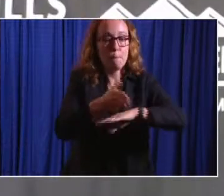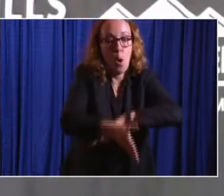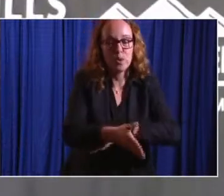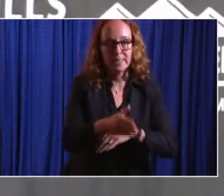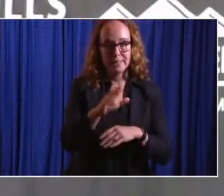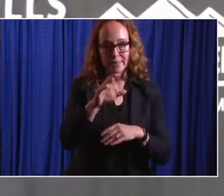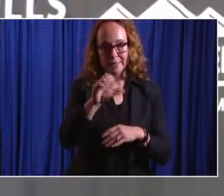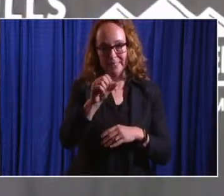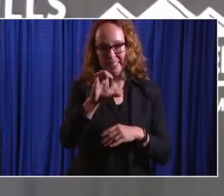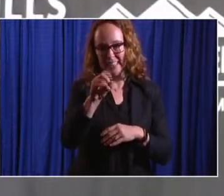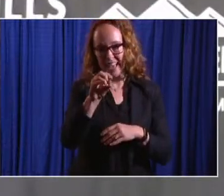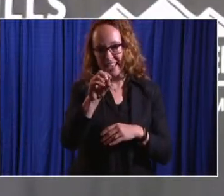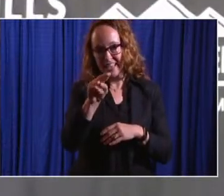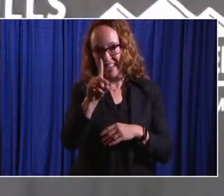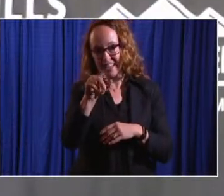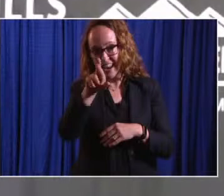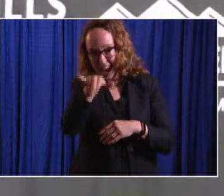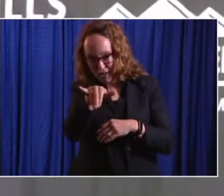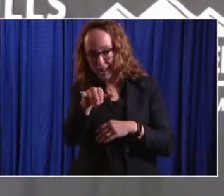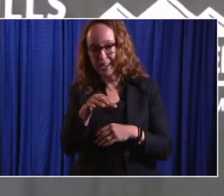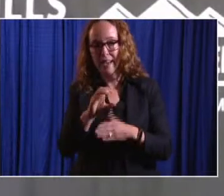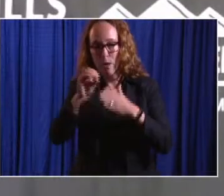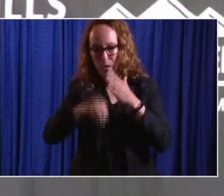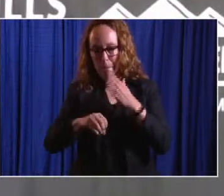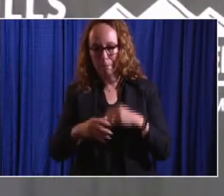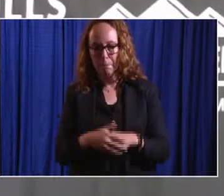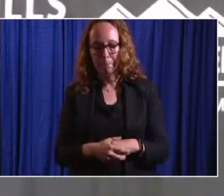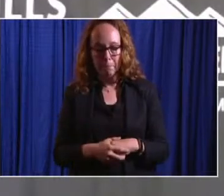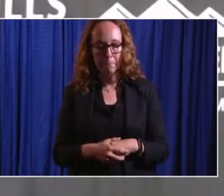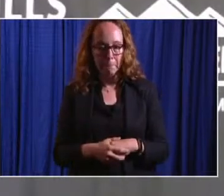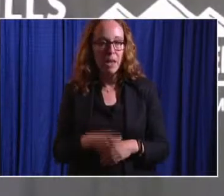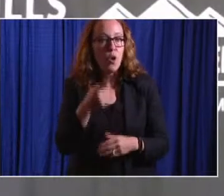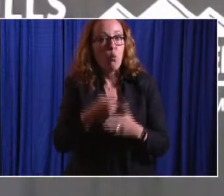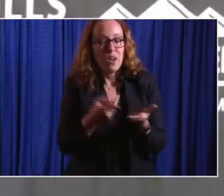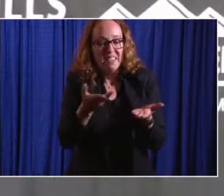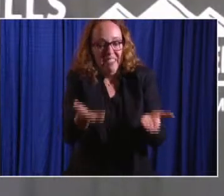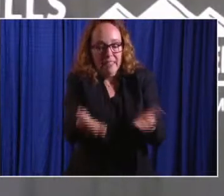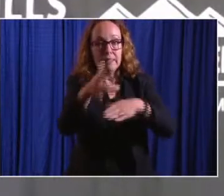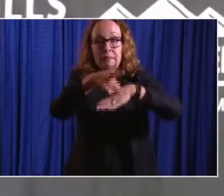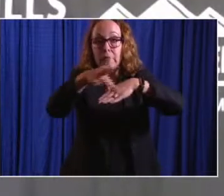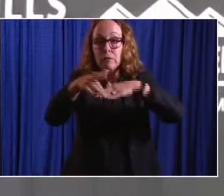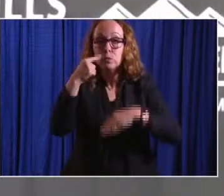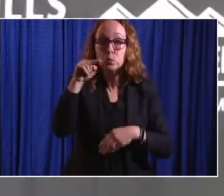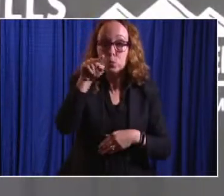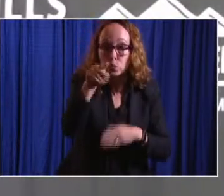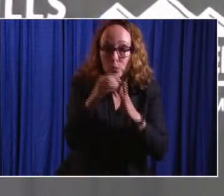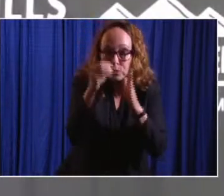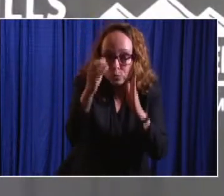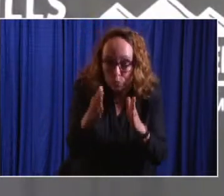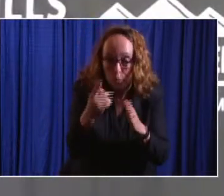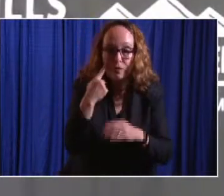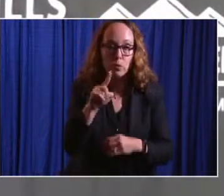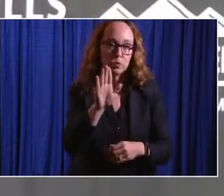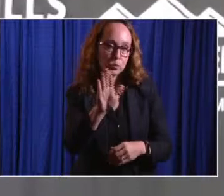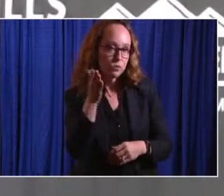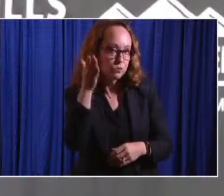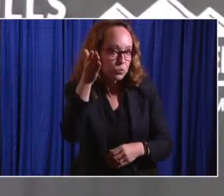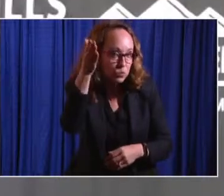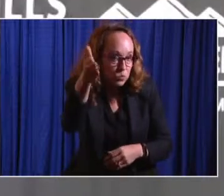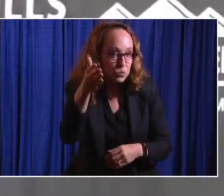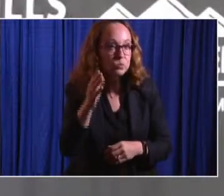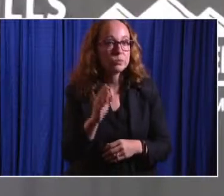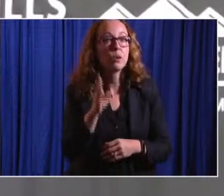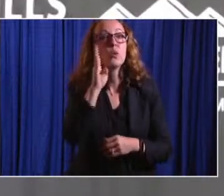education, and what exists for you as a student for the future. And we're going to